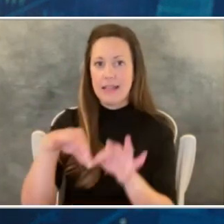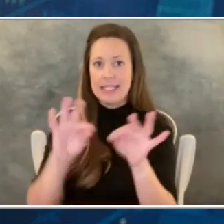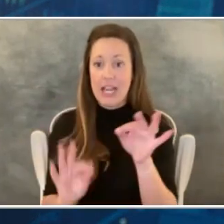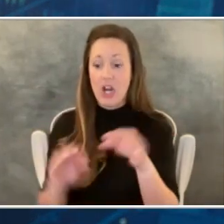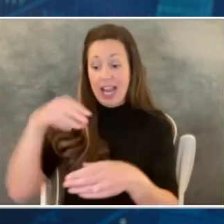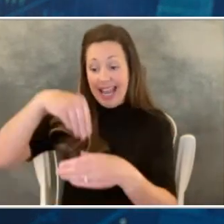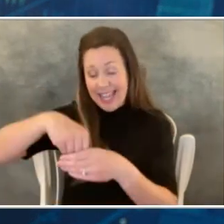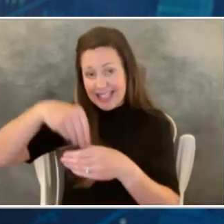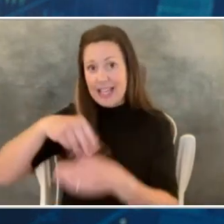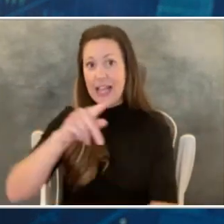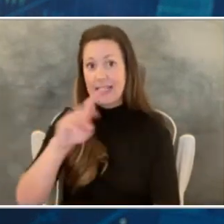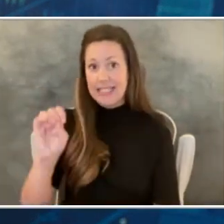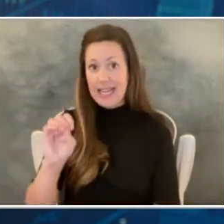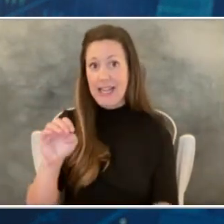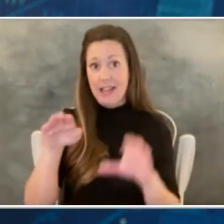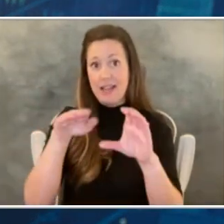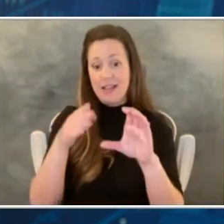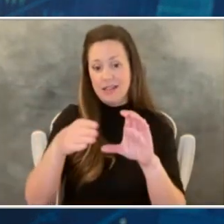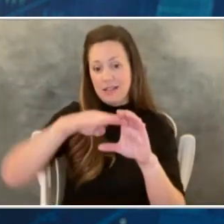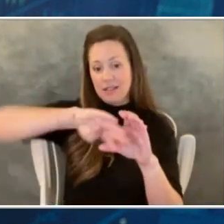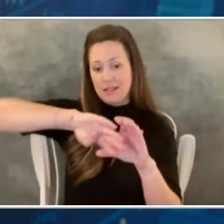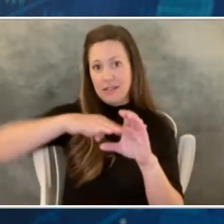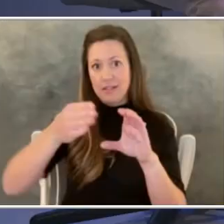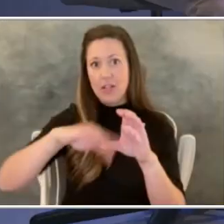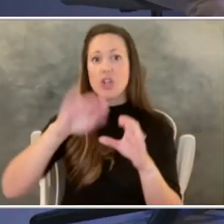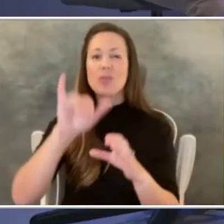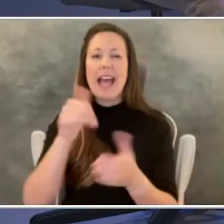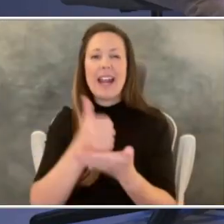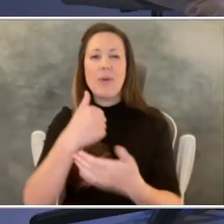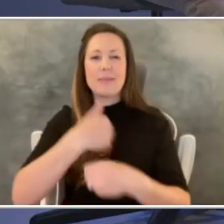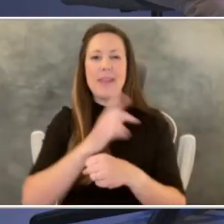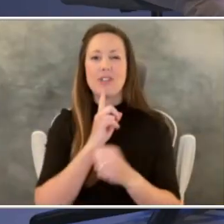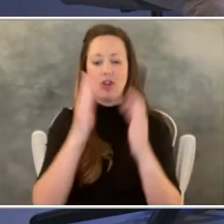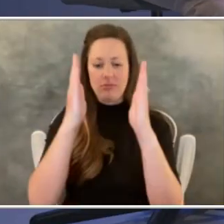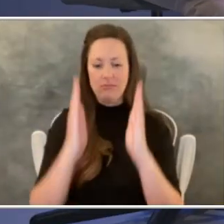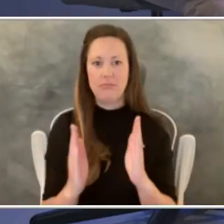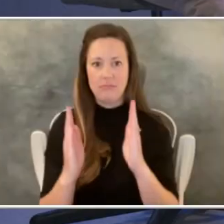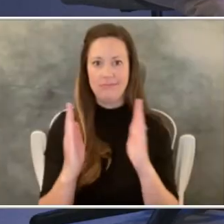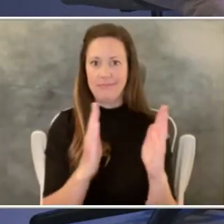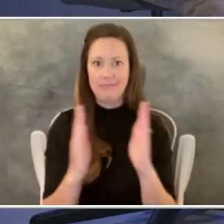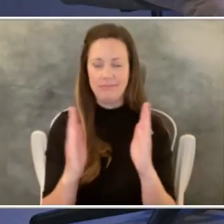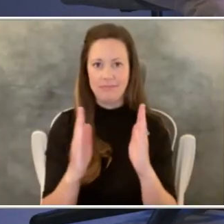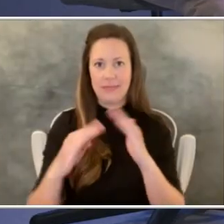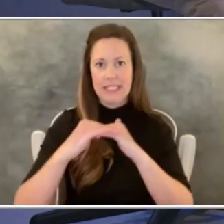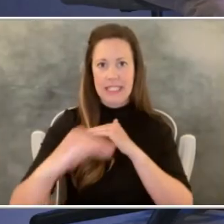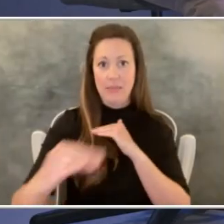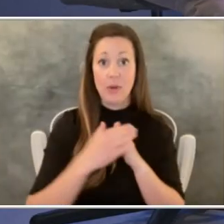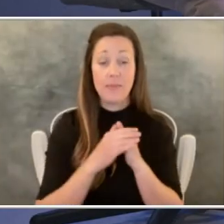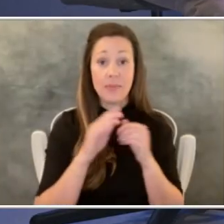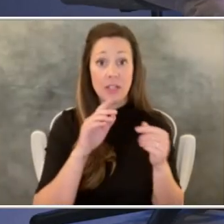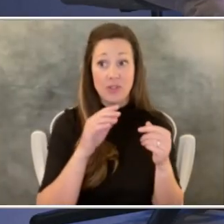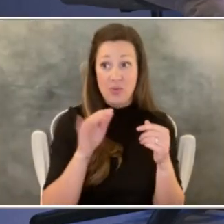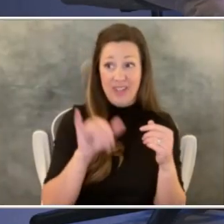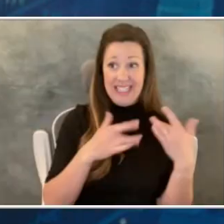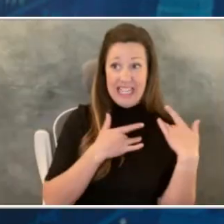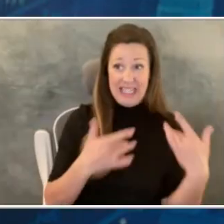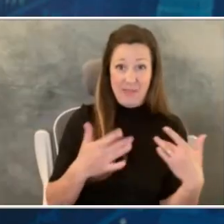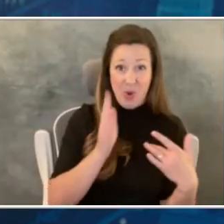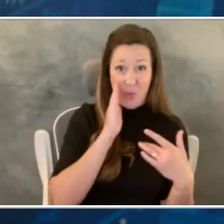So that stabilizes the knee from side to side. Is it typical for all, when one of those happens, to all three of them happen? I wouldn't say it's